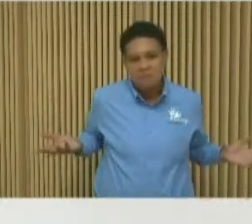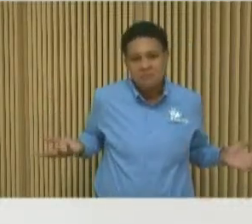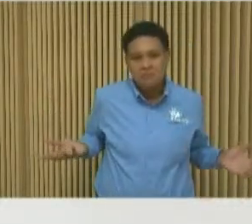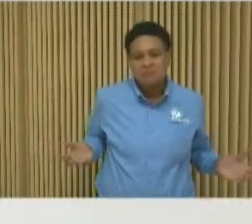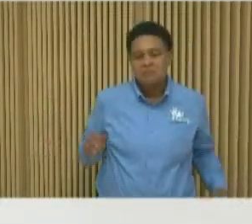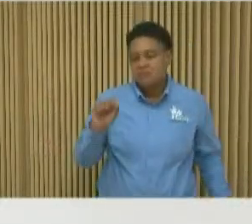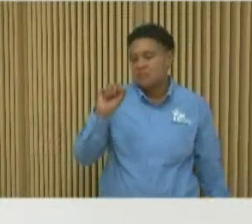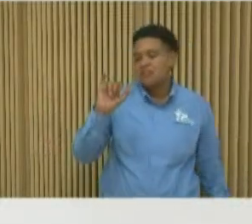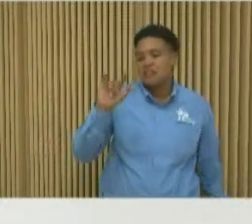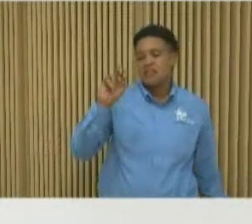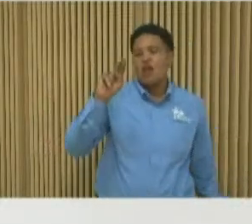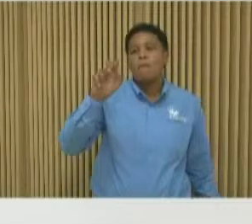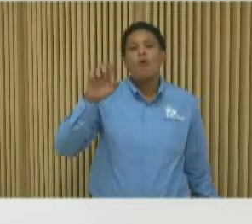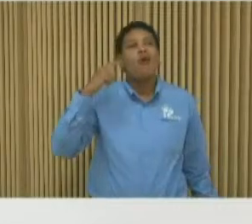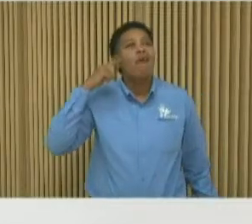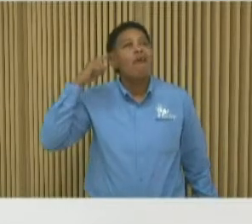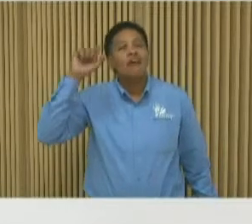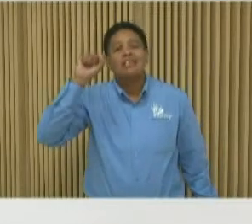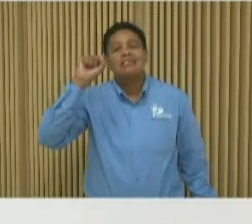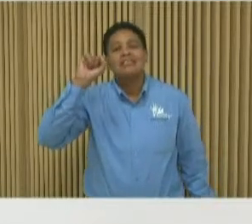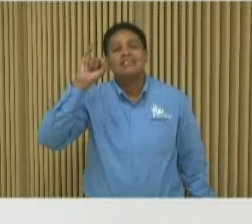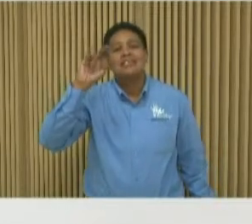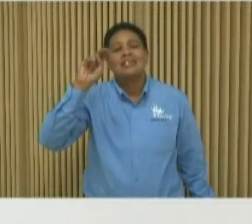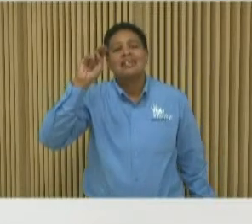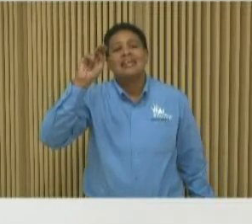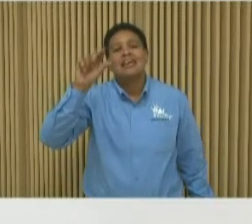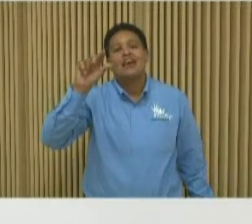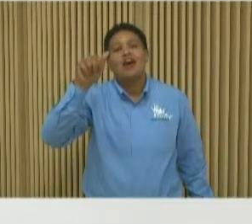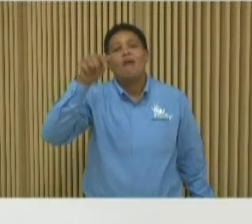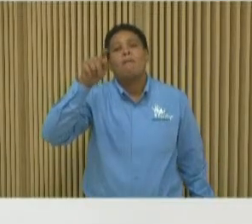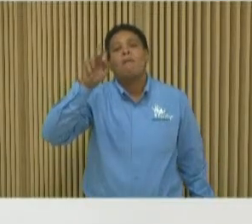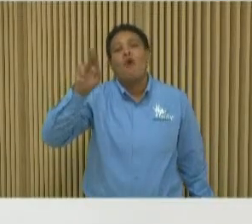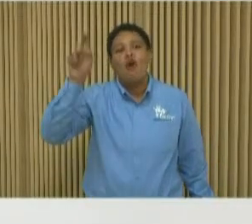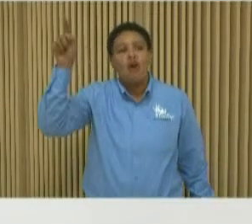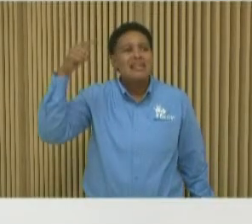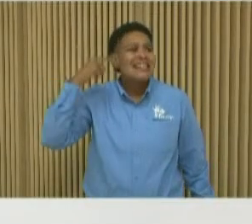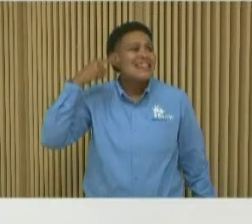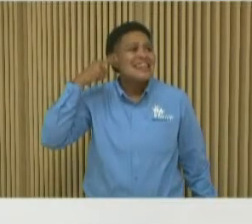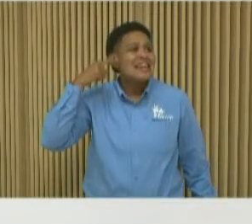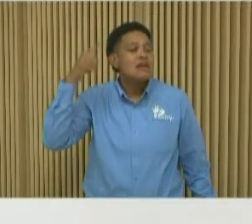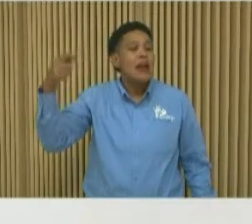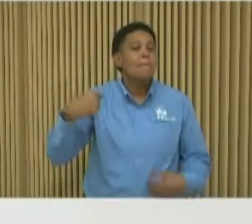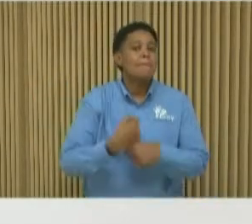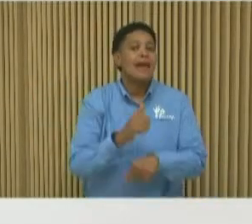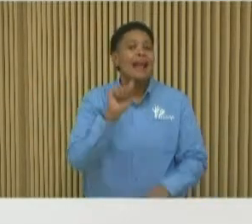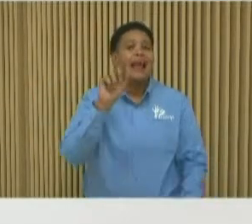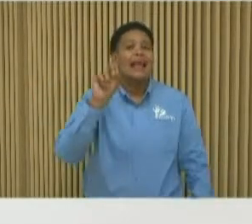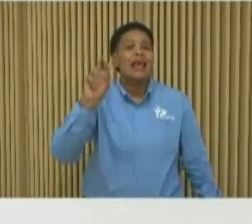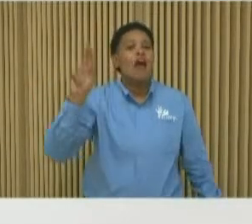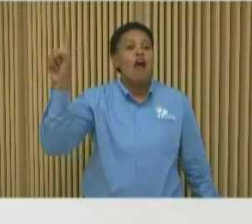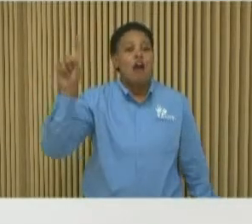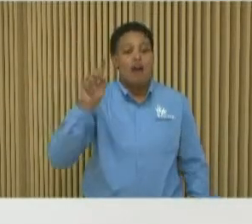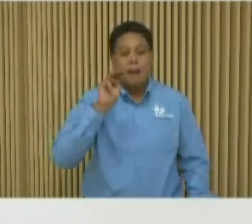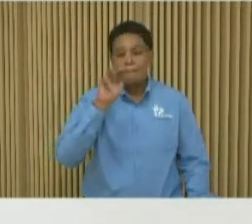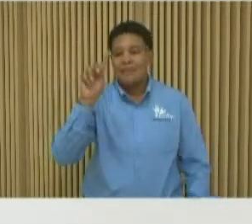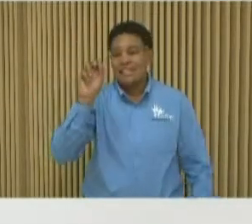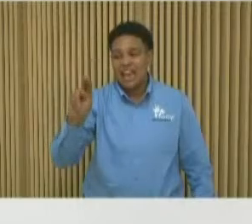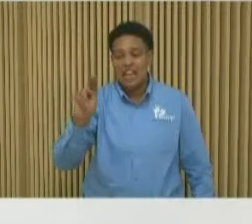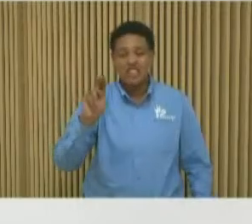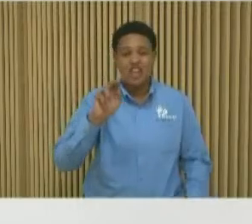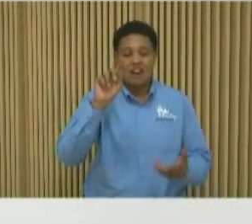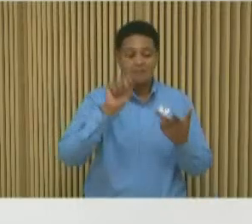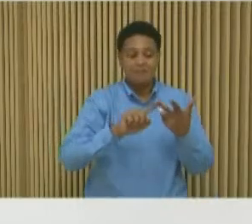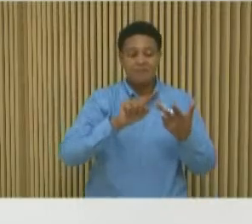Singapore, we hear a lot about Singapore. Yes. They have now made ADR, mediation and